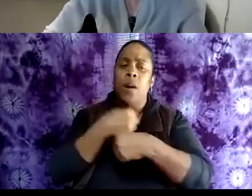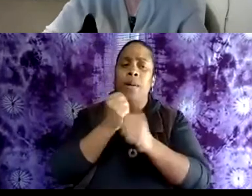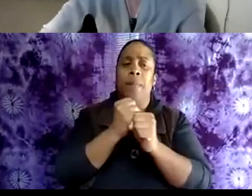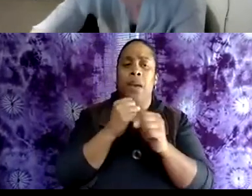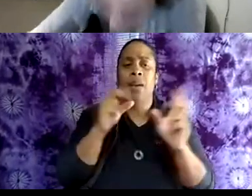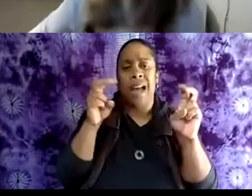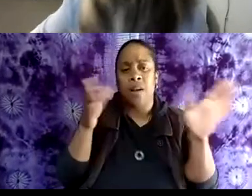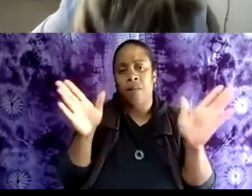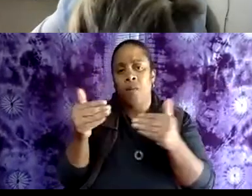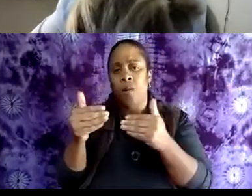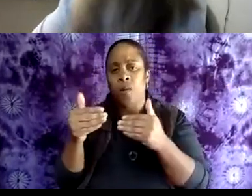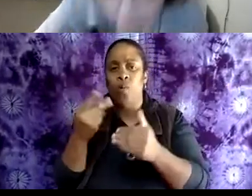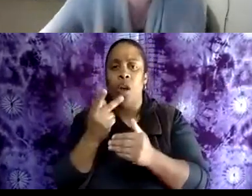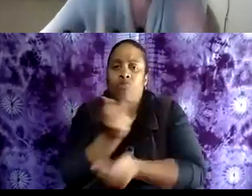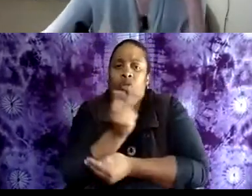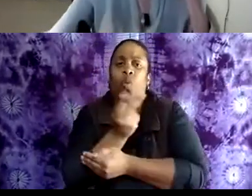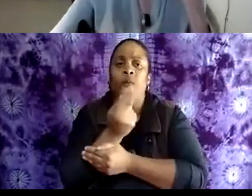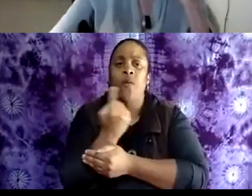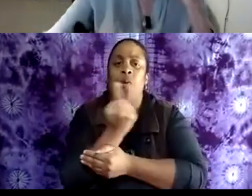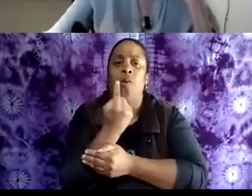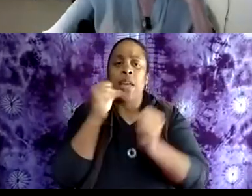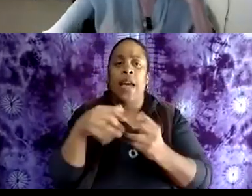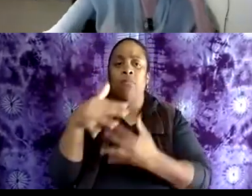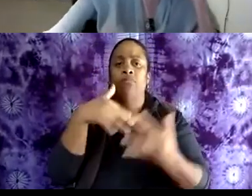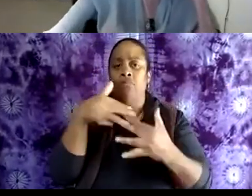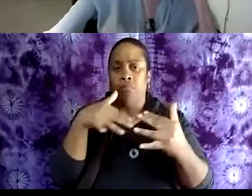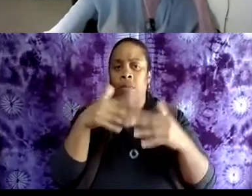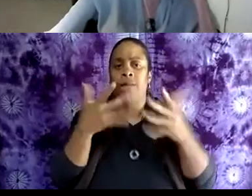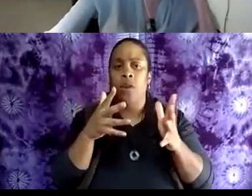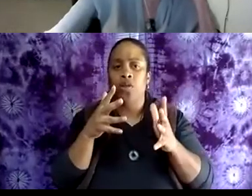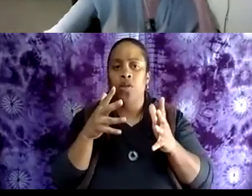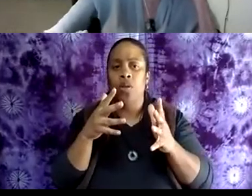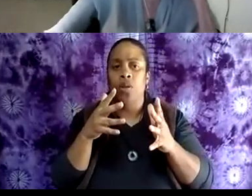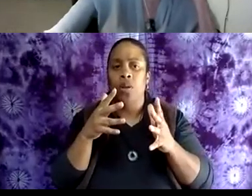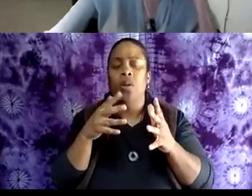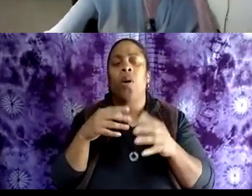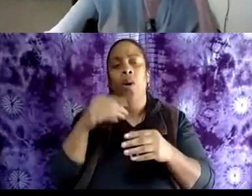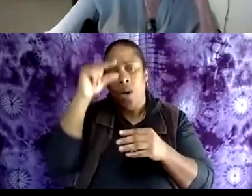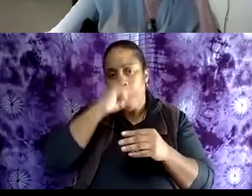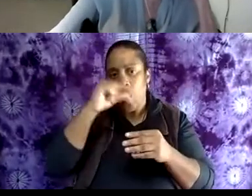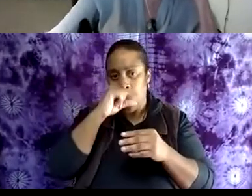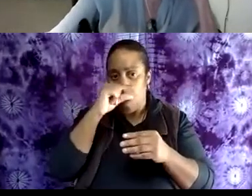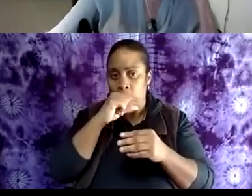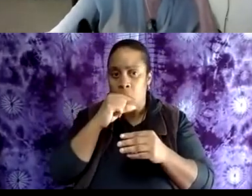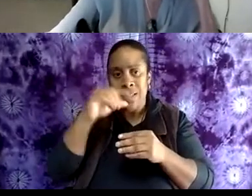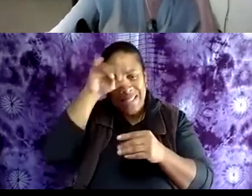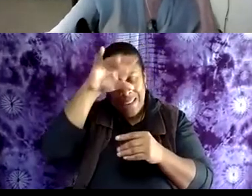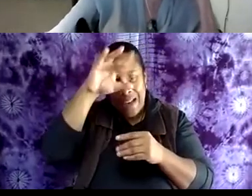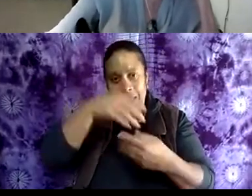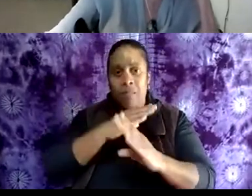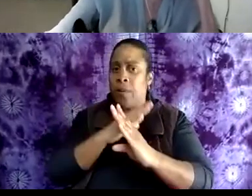which the two of you can interact. And once you Google psychic protection, you'll learn so much about it. It's a